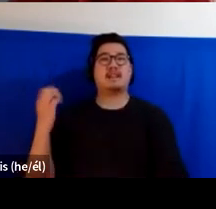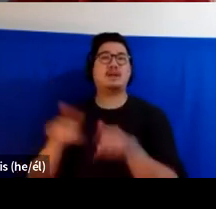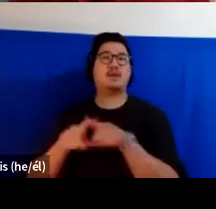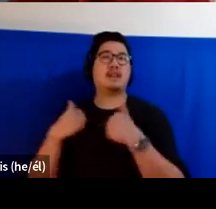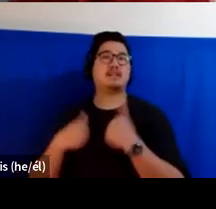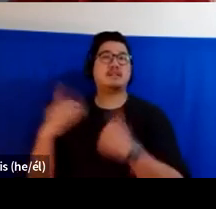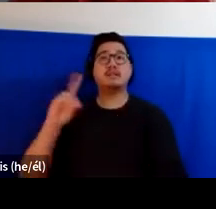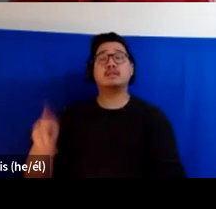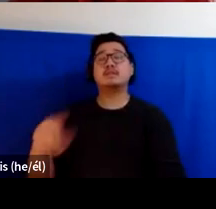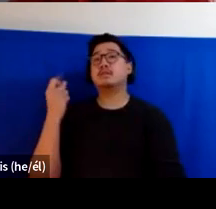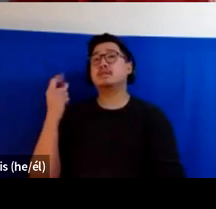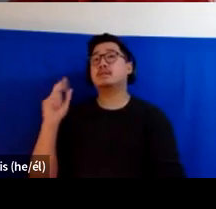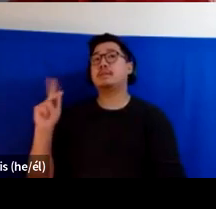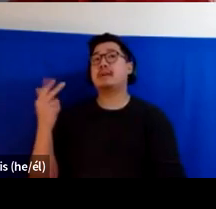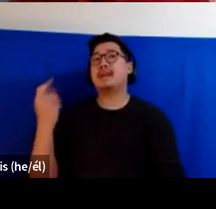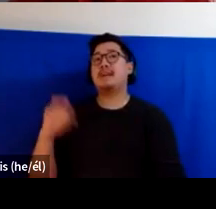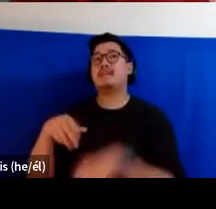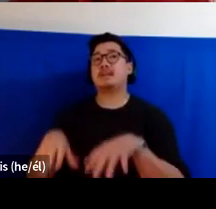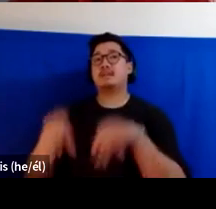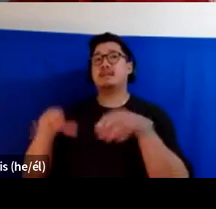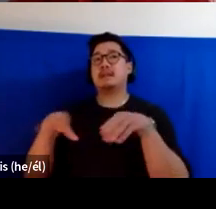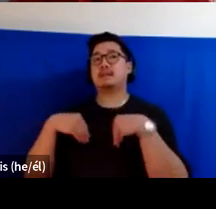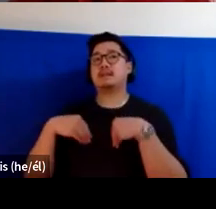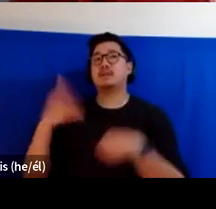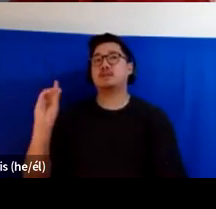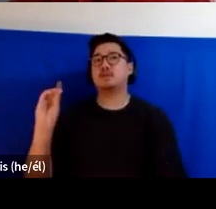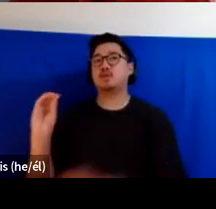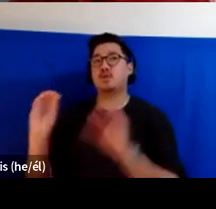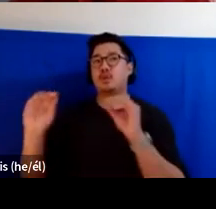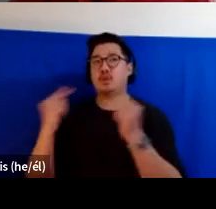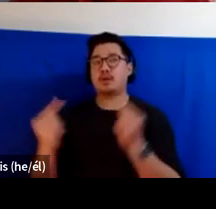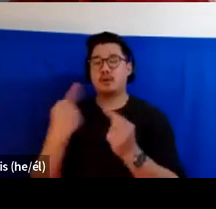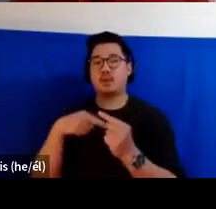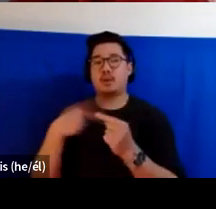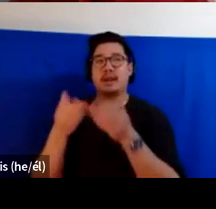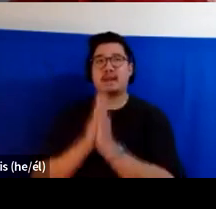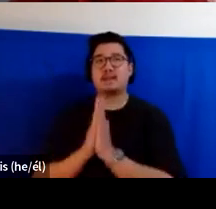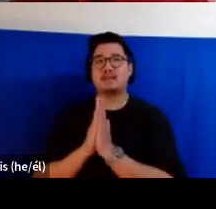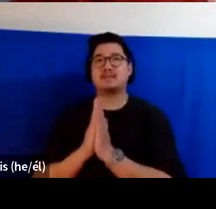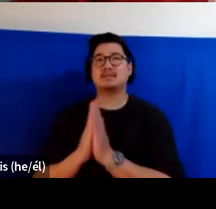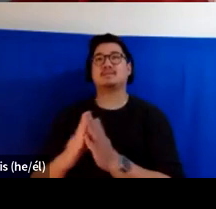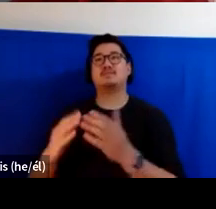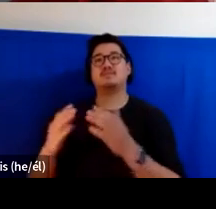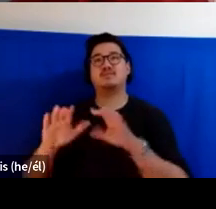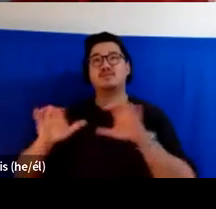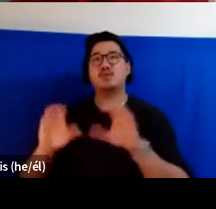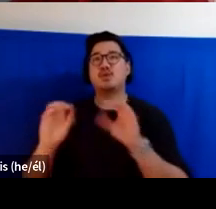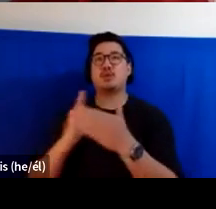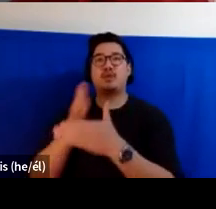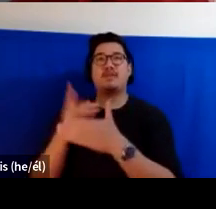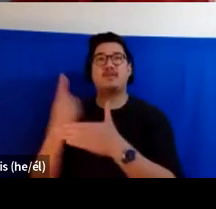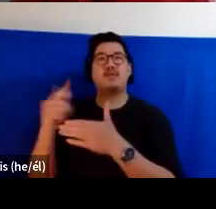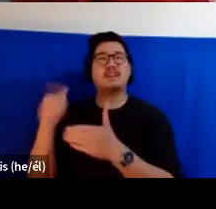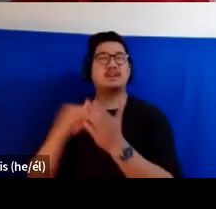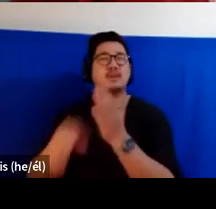to adopt a do no harm policy basia requests the school committee commit to no unnecessary disruptions to any student or learning